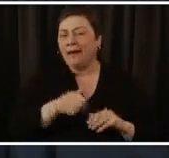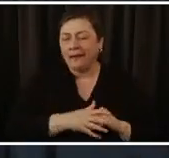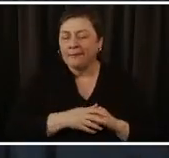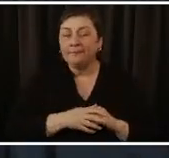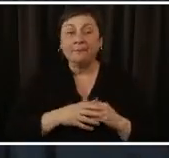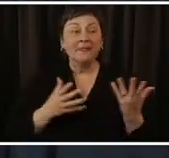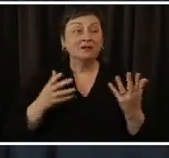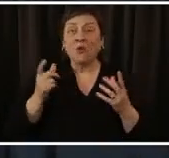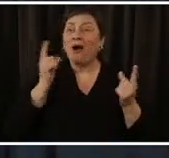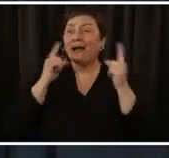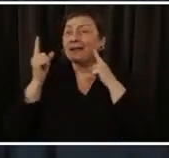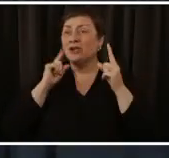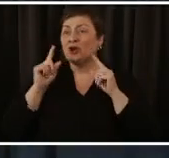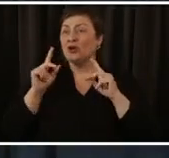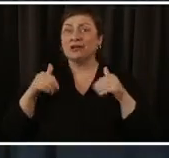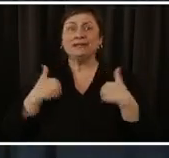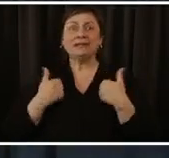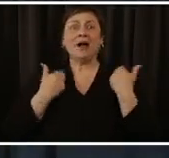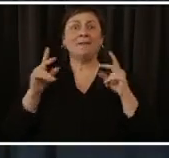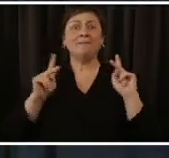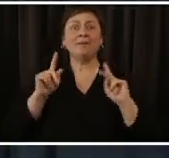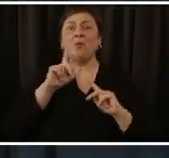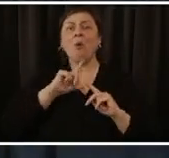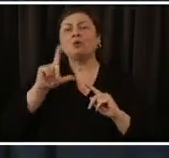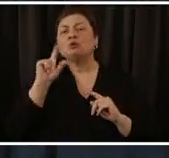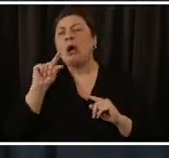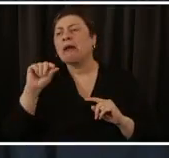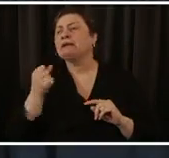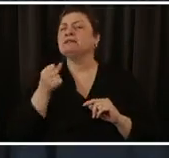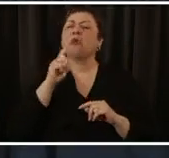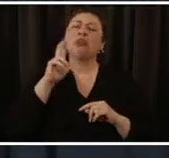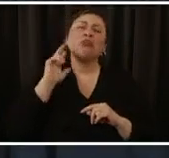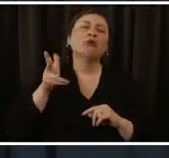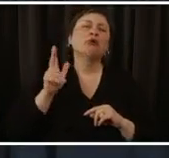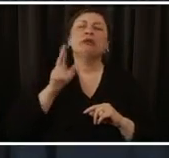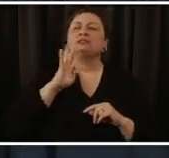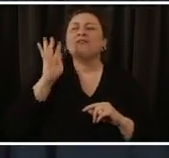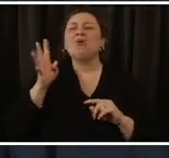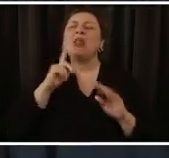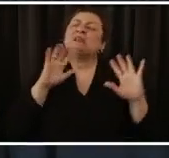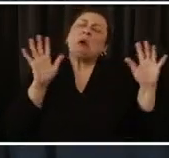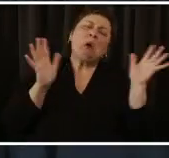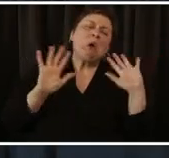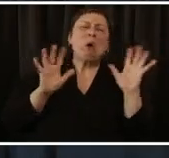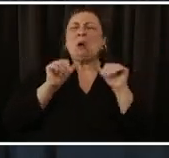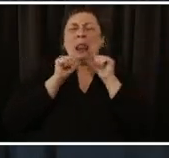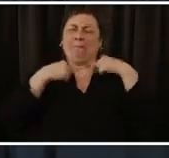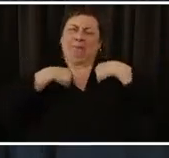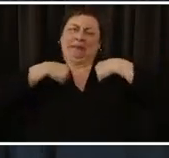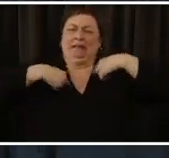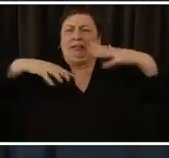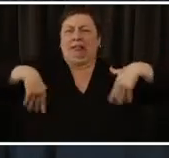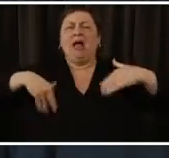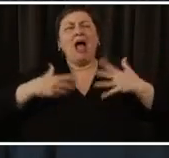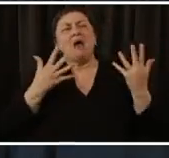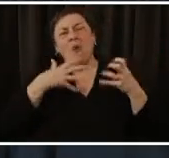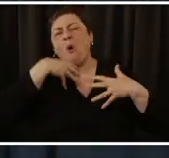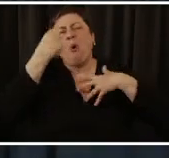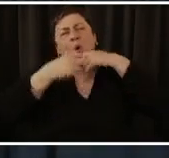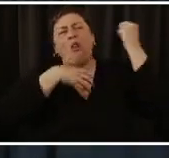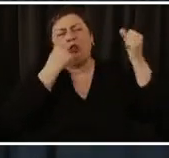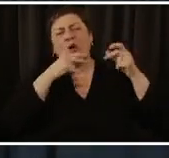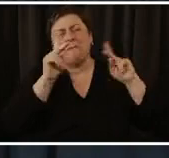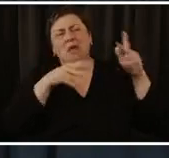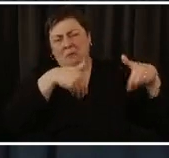in their 20s, 30s, and 40s who say, "Oh, I'm not going to get mine yet. I want older people to get it." Well, guess what? Now it's your turn. We